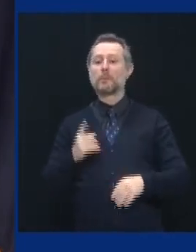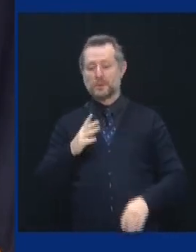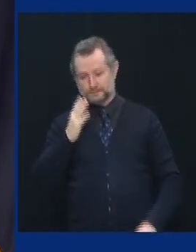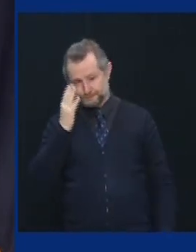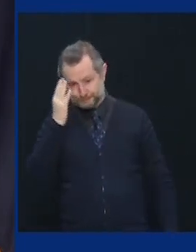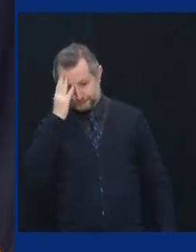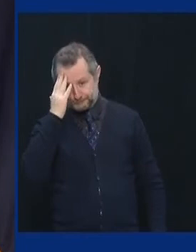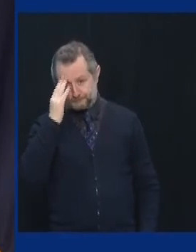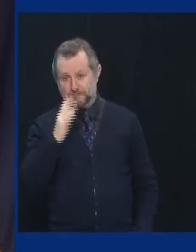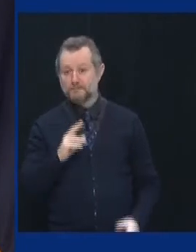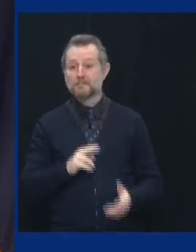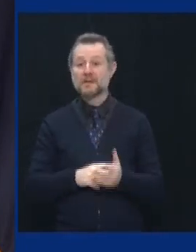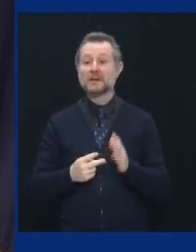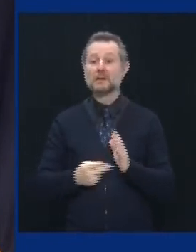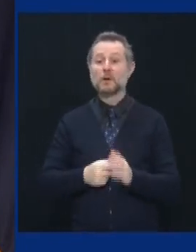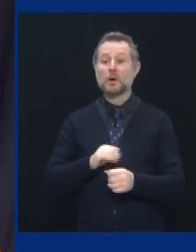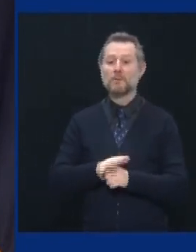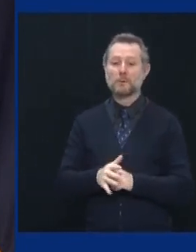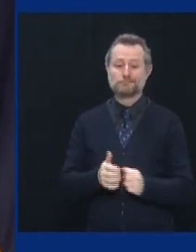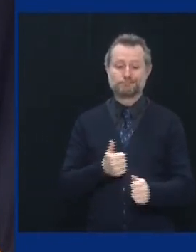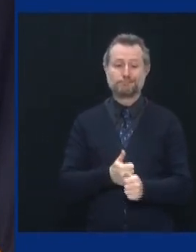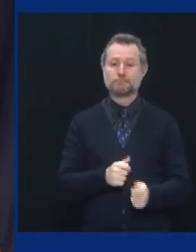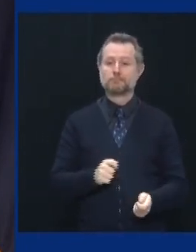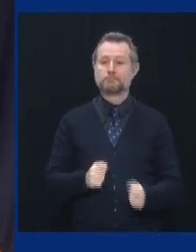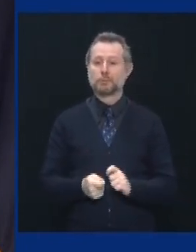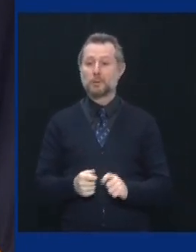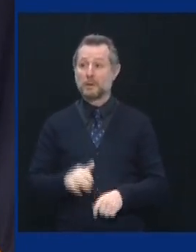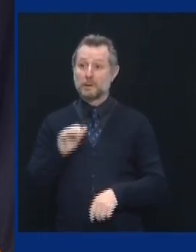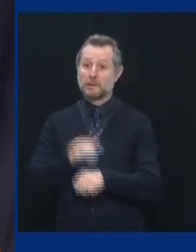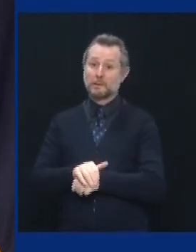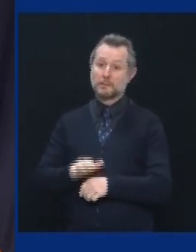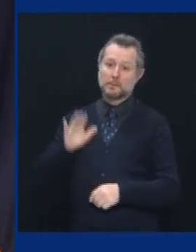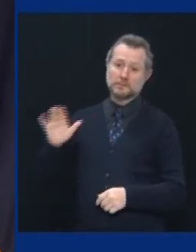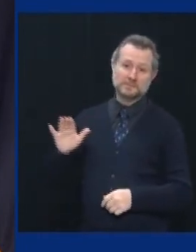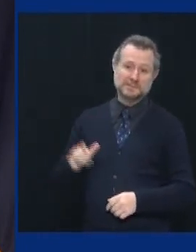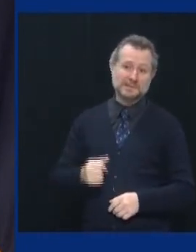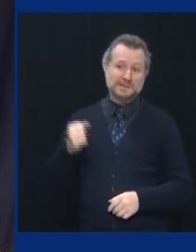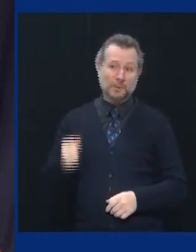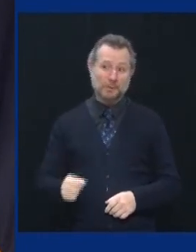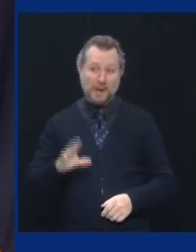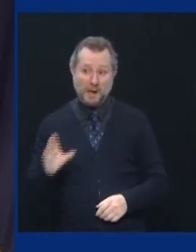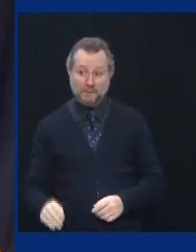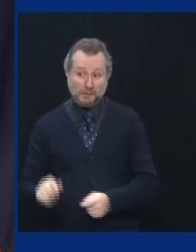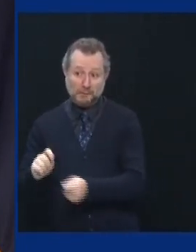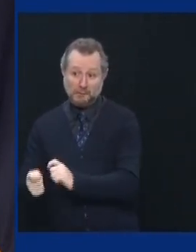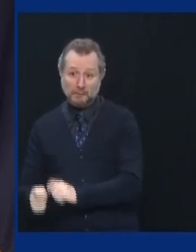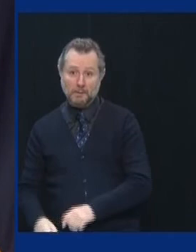new strain. You already have the UK strain. Now they talk about a South African strain, a Brazilian strain.